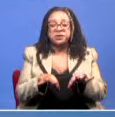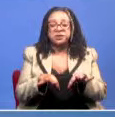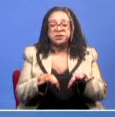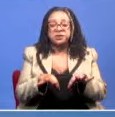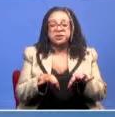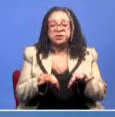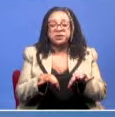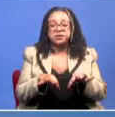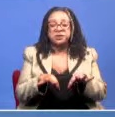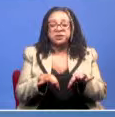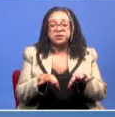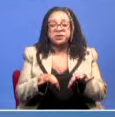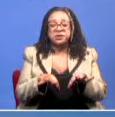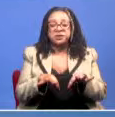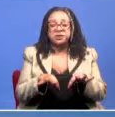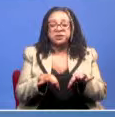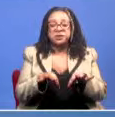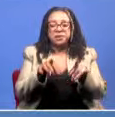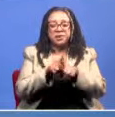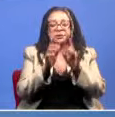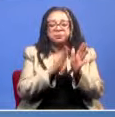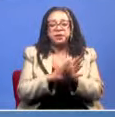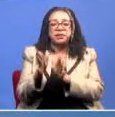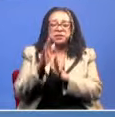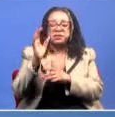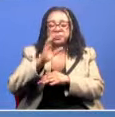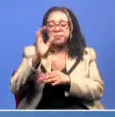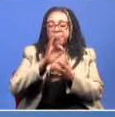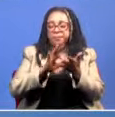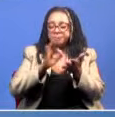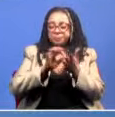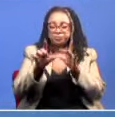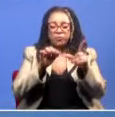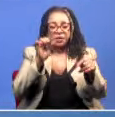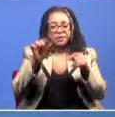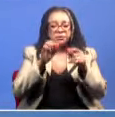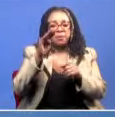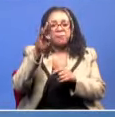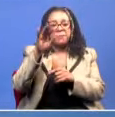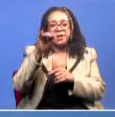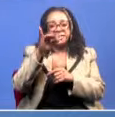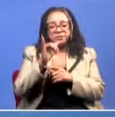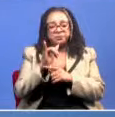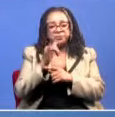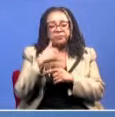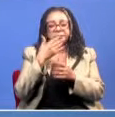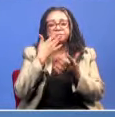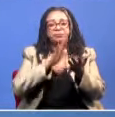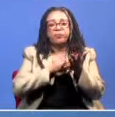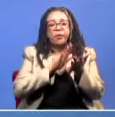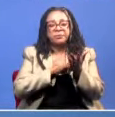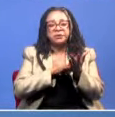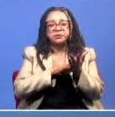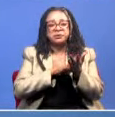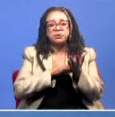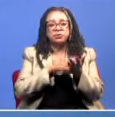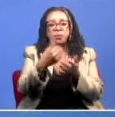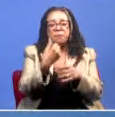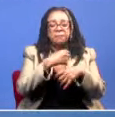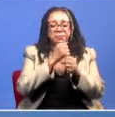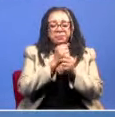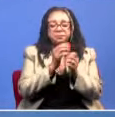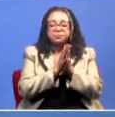Now, National Treasury and Planning Cabinet Secretary nominee John Mbadi has promised to publish and make public